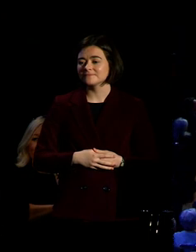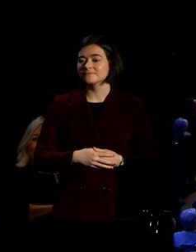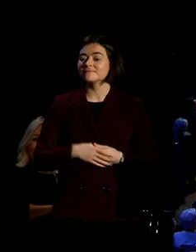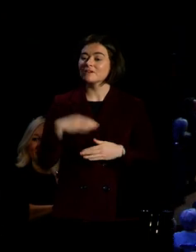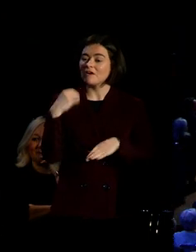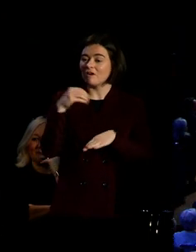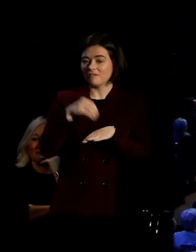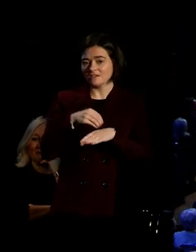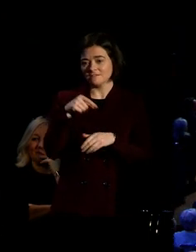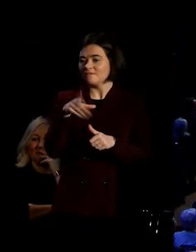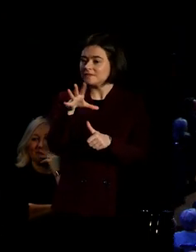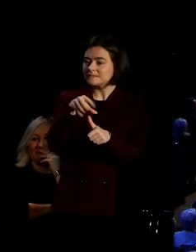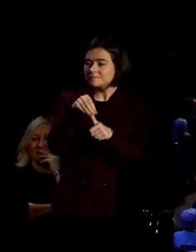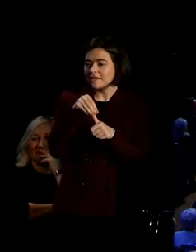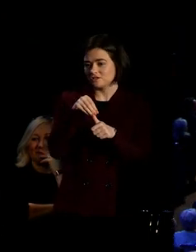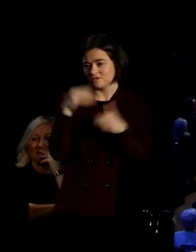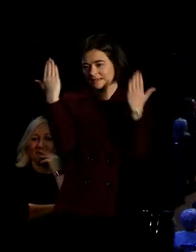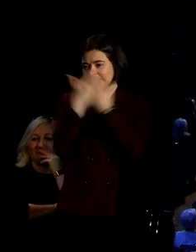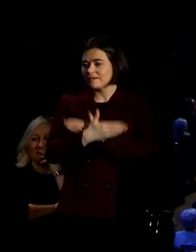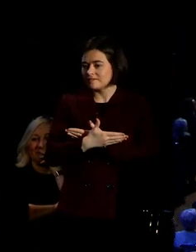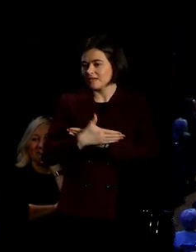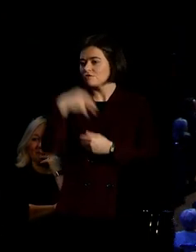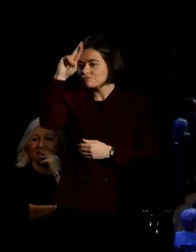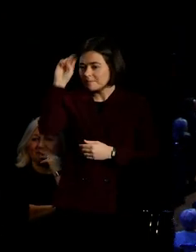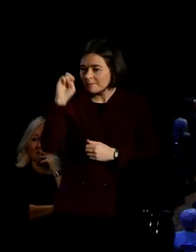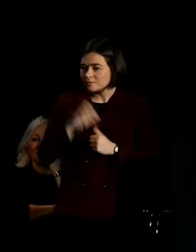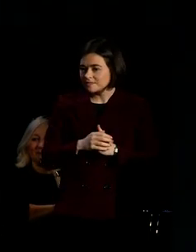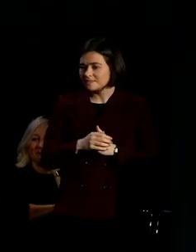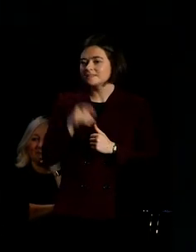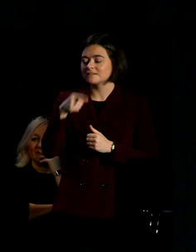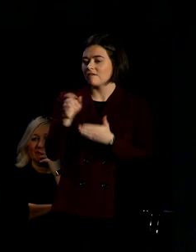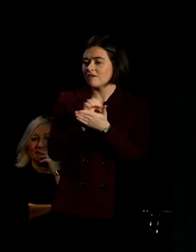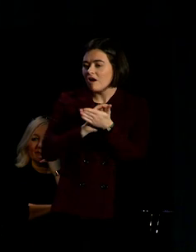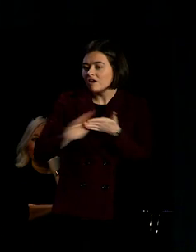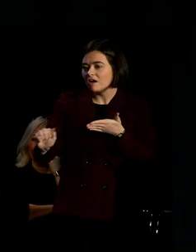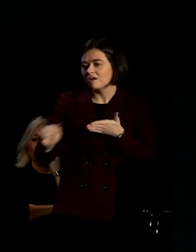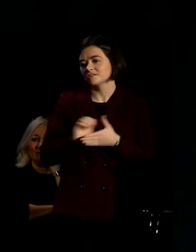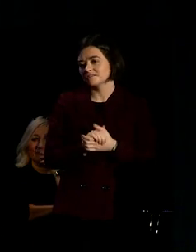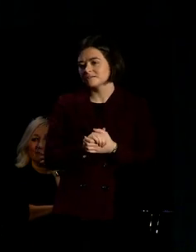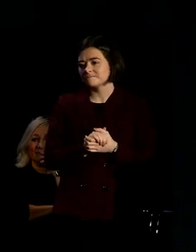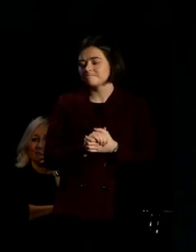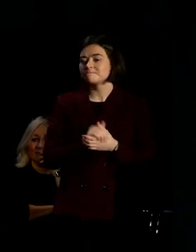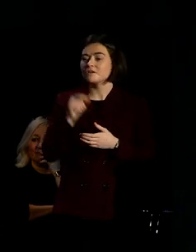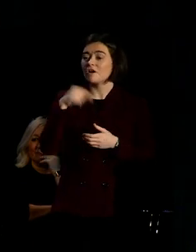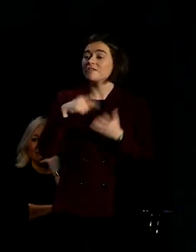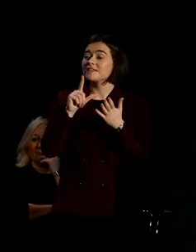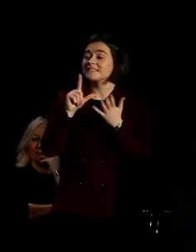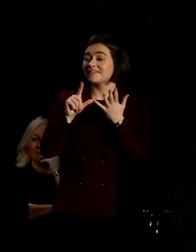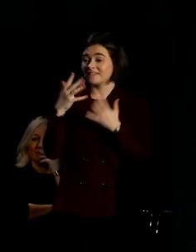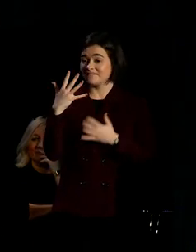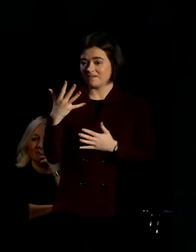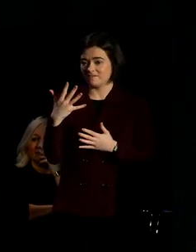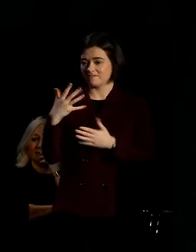on this very special evening of remembrance of the Holocaust, on the